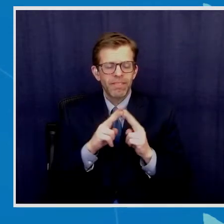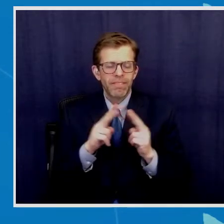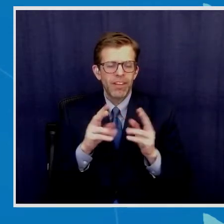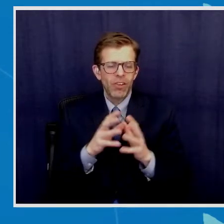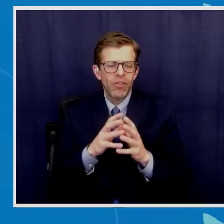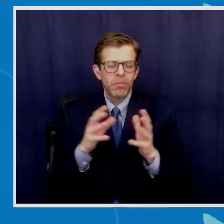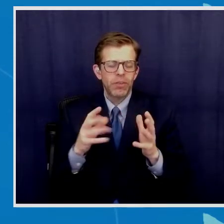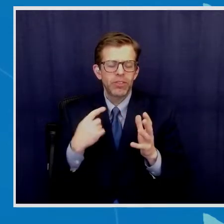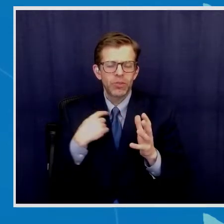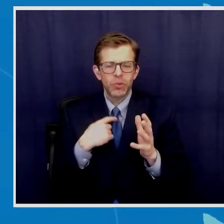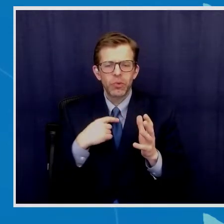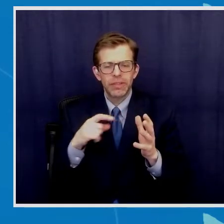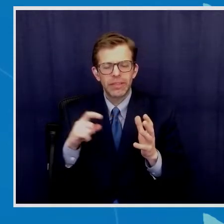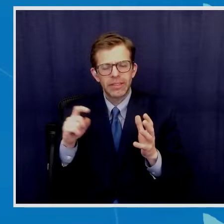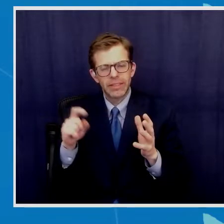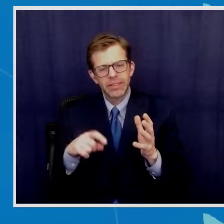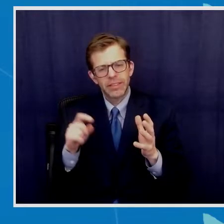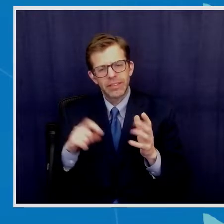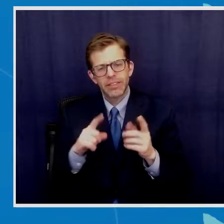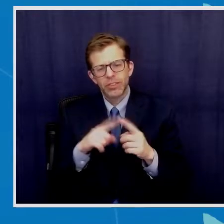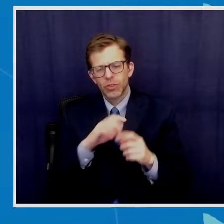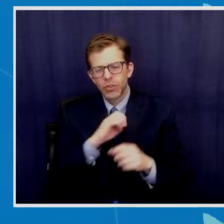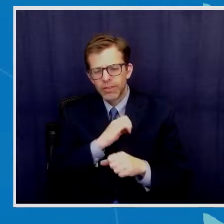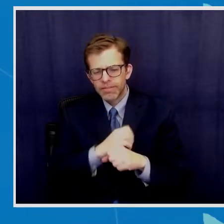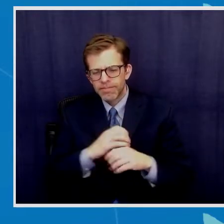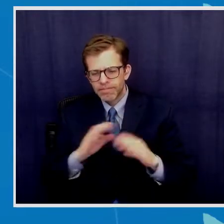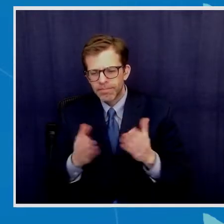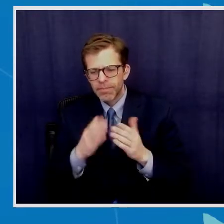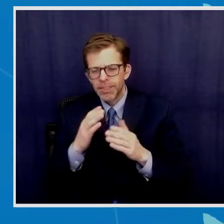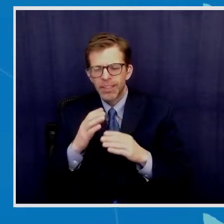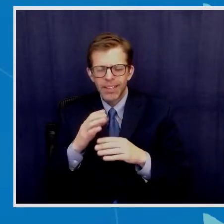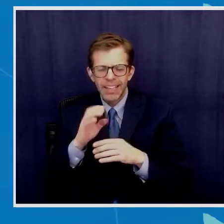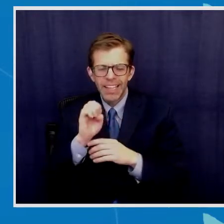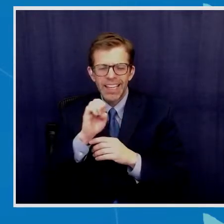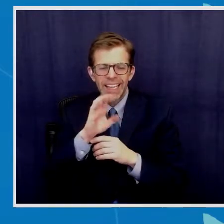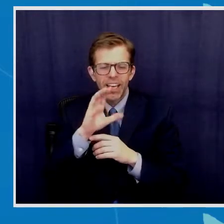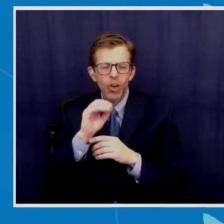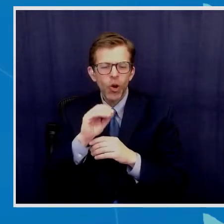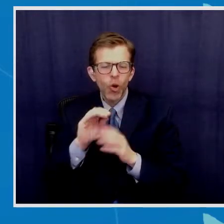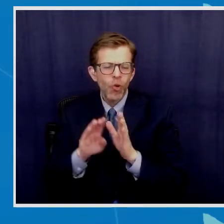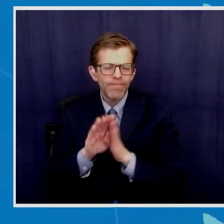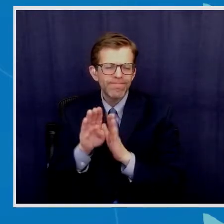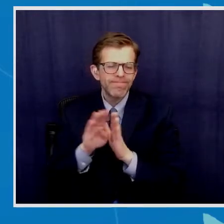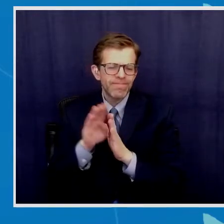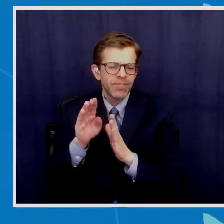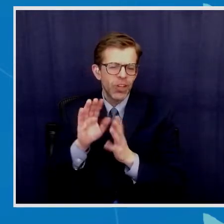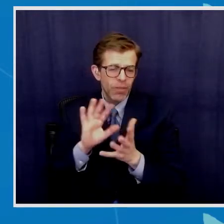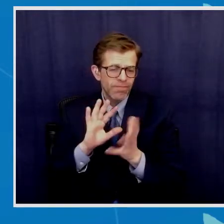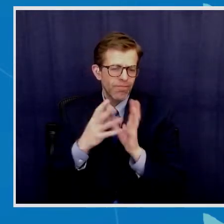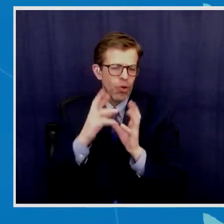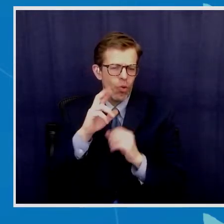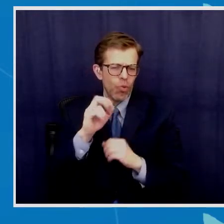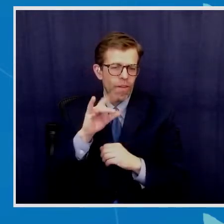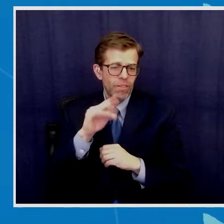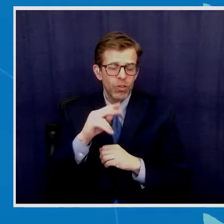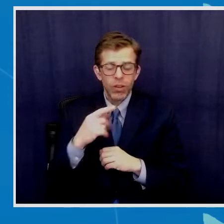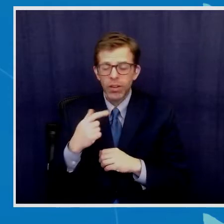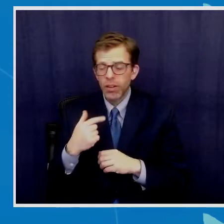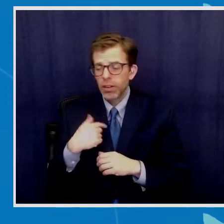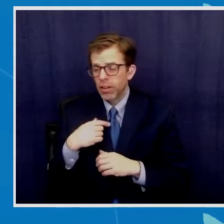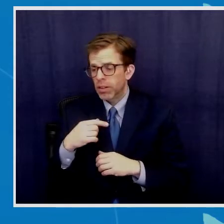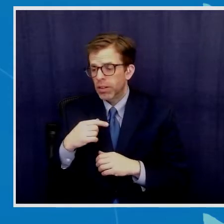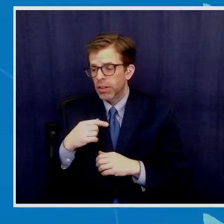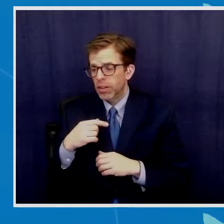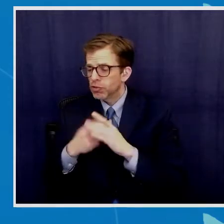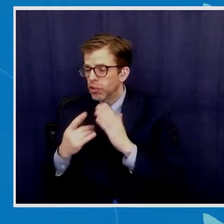to energize an ecopreneur revolution. A lot of entrepreneurs like myself, instead of starting tech companies, about a quarter